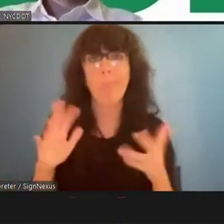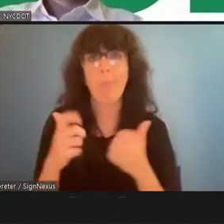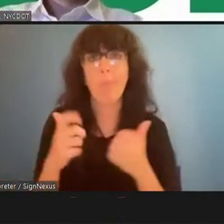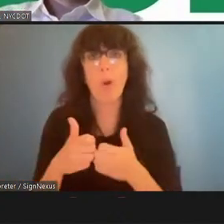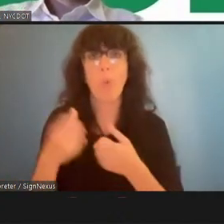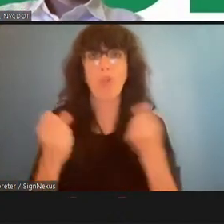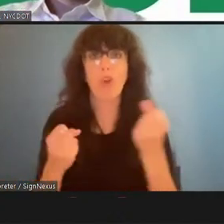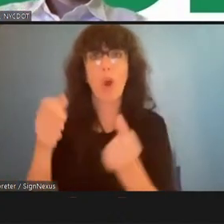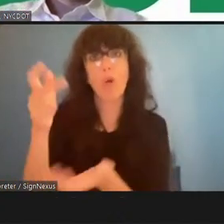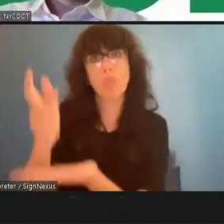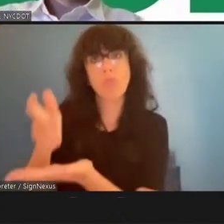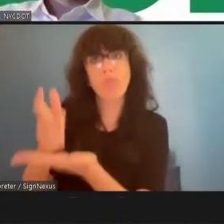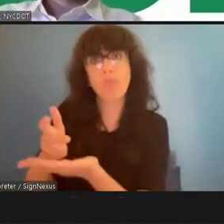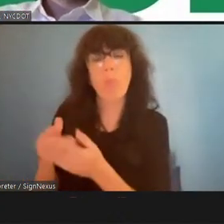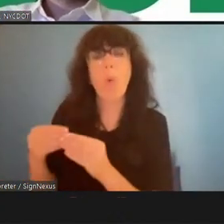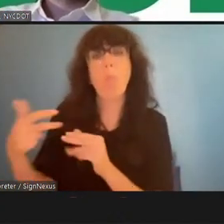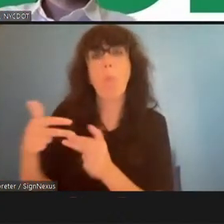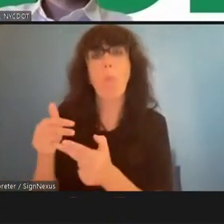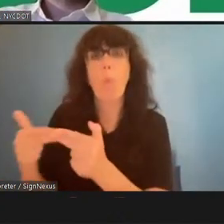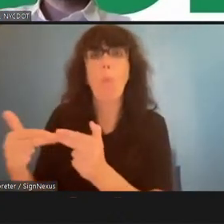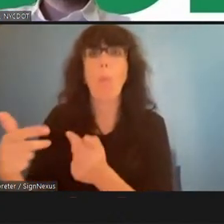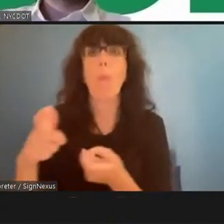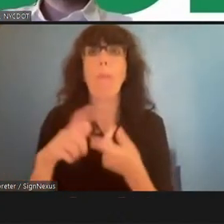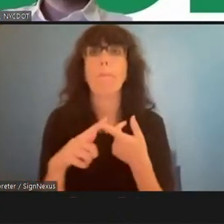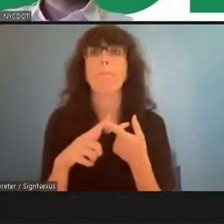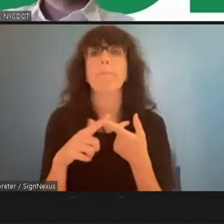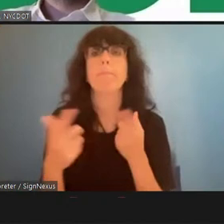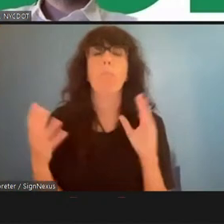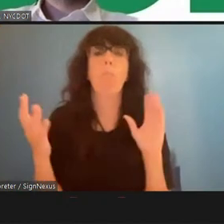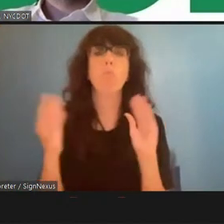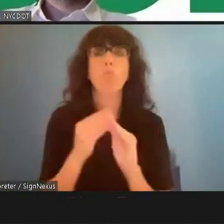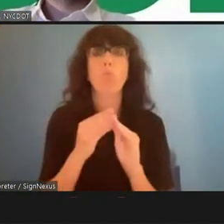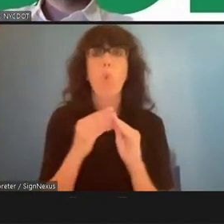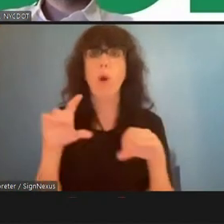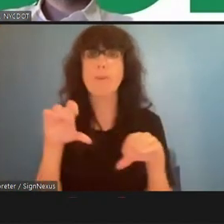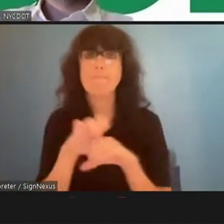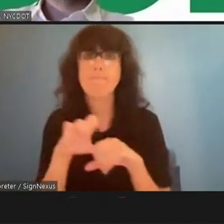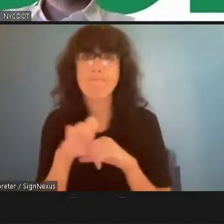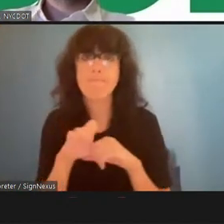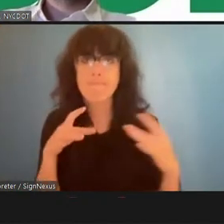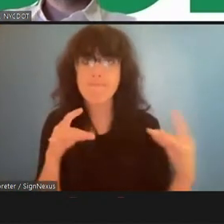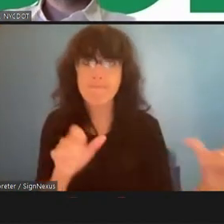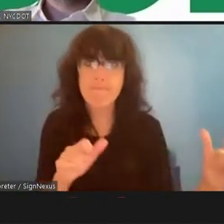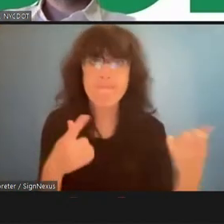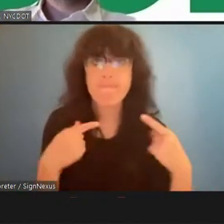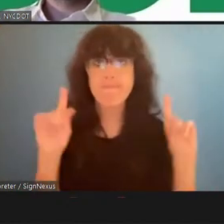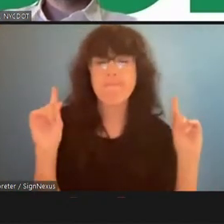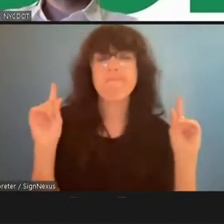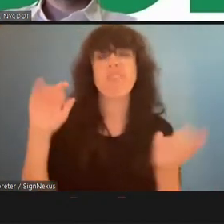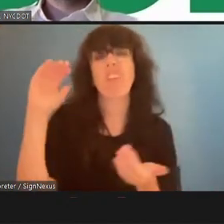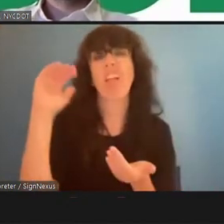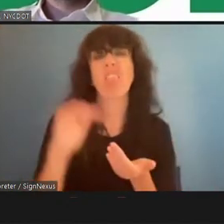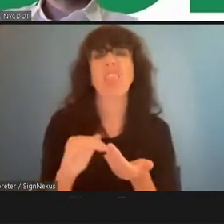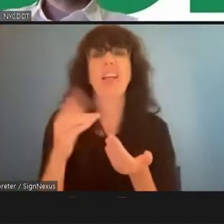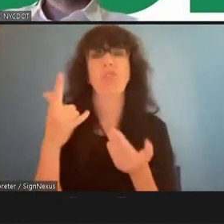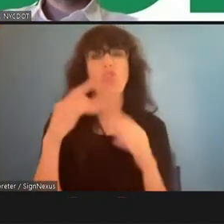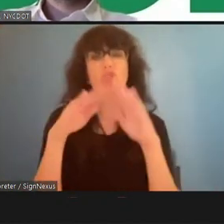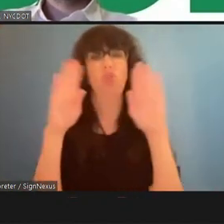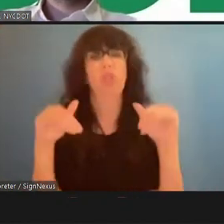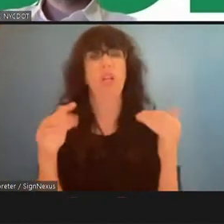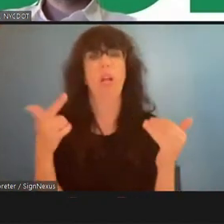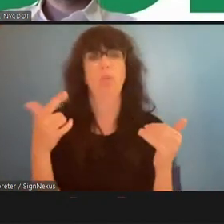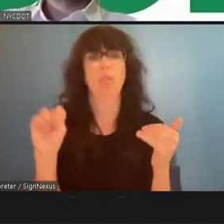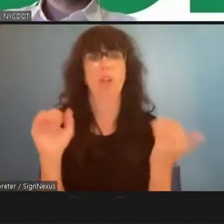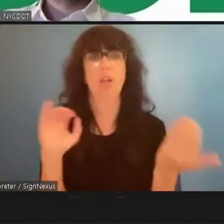parking they also are more fuel efficient and produce significantly less greenhouse gases compared to